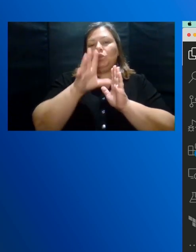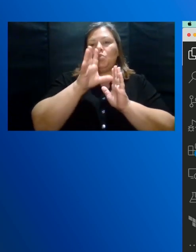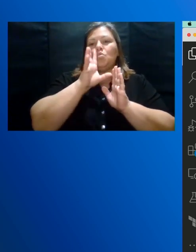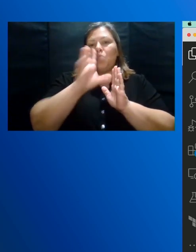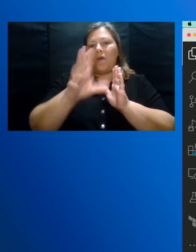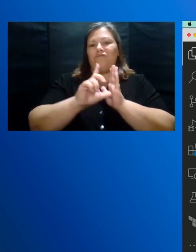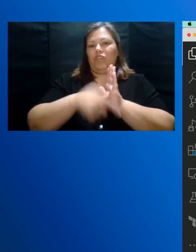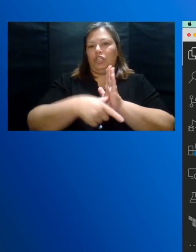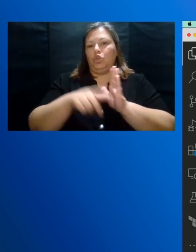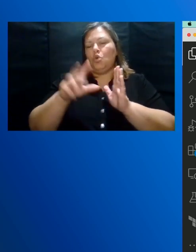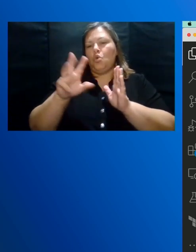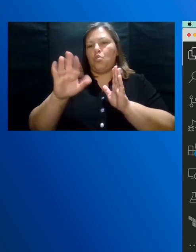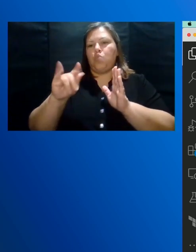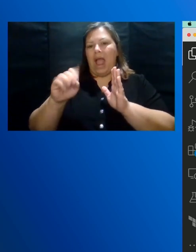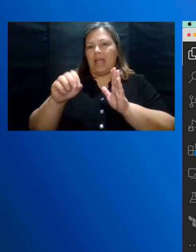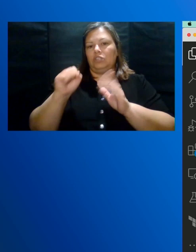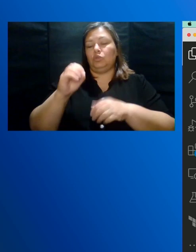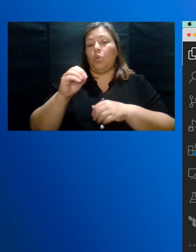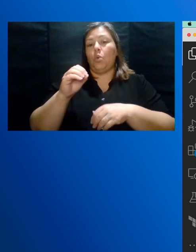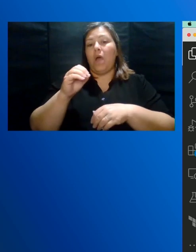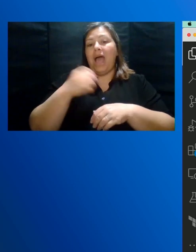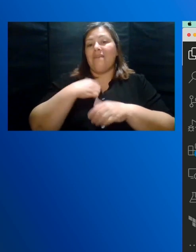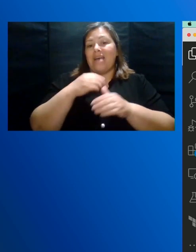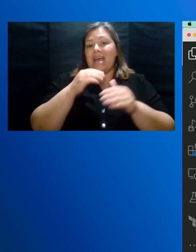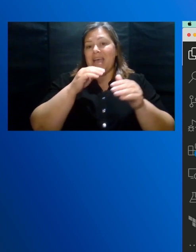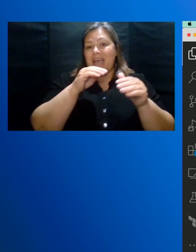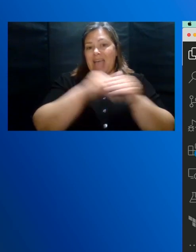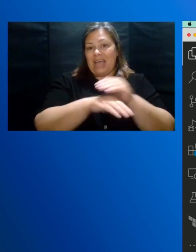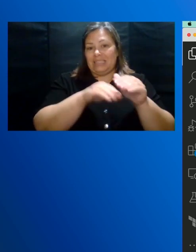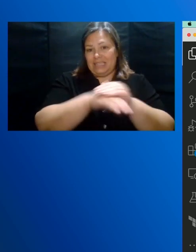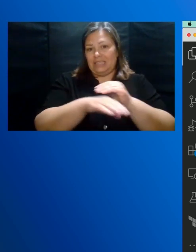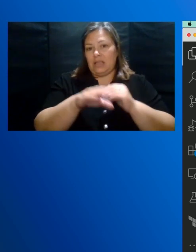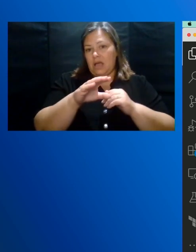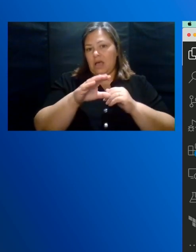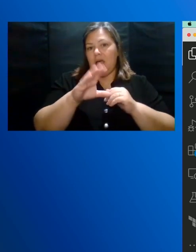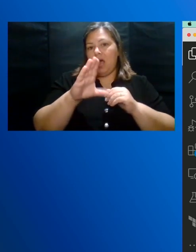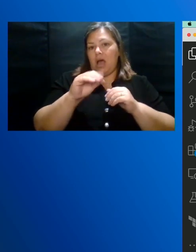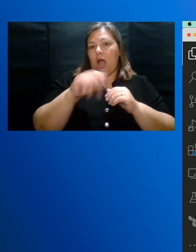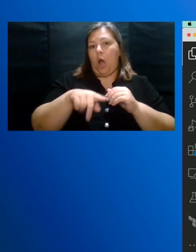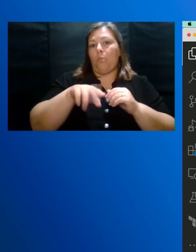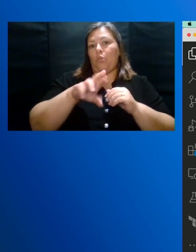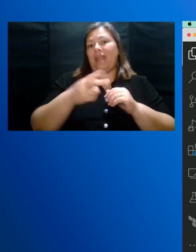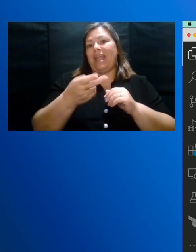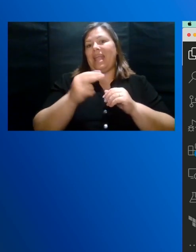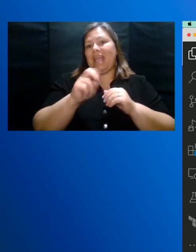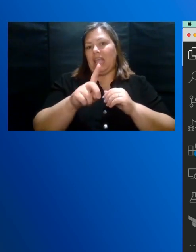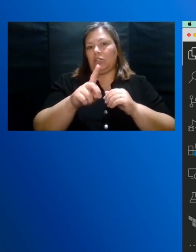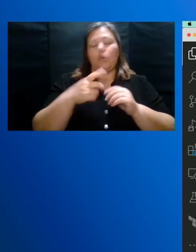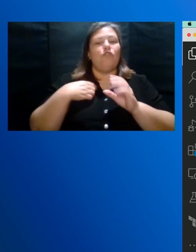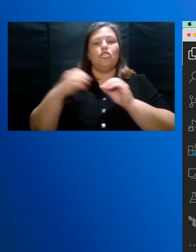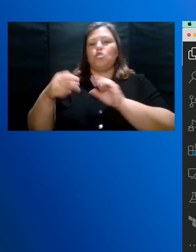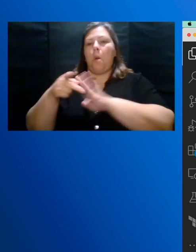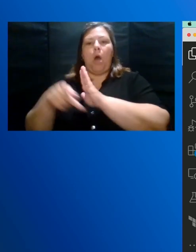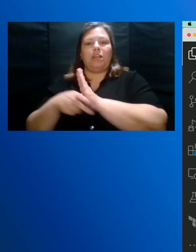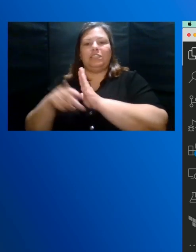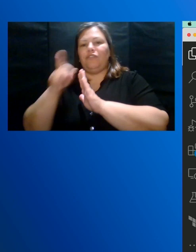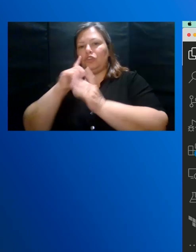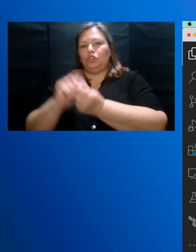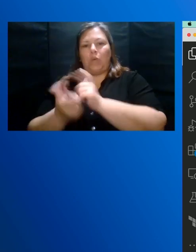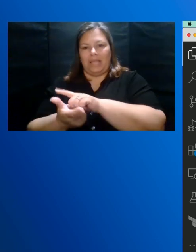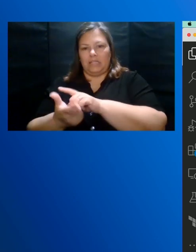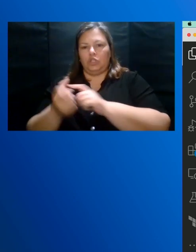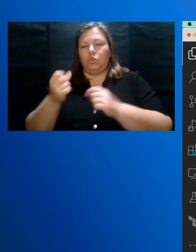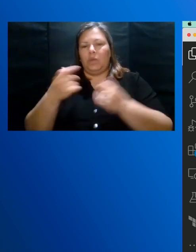it write. I'm going to access comprehend, so I have a policy for that. I don't have a policy for translate, so I'm actually